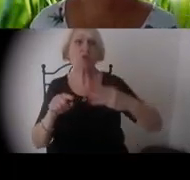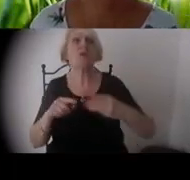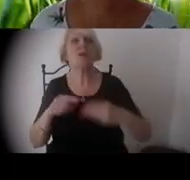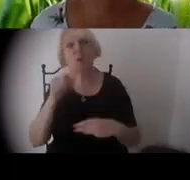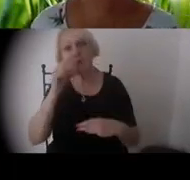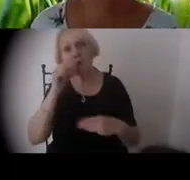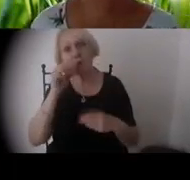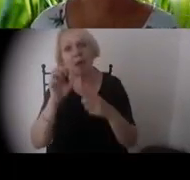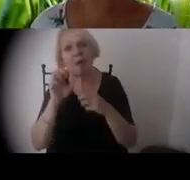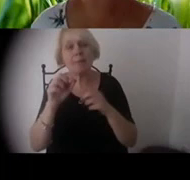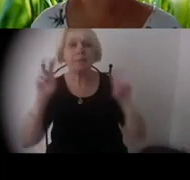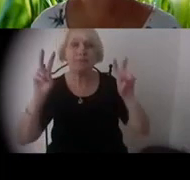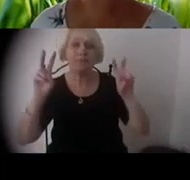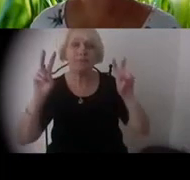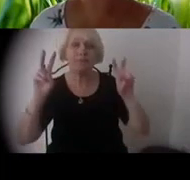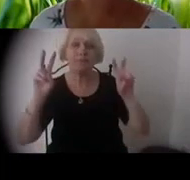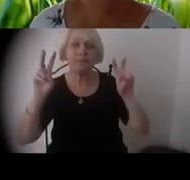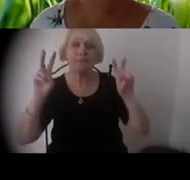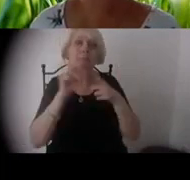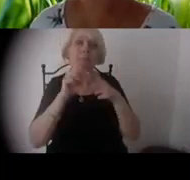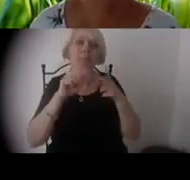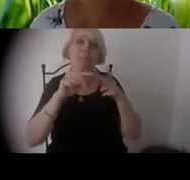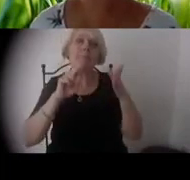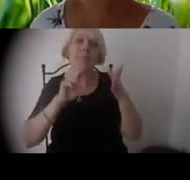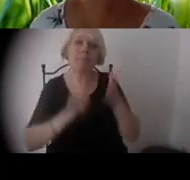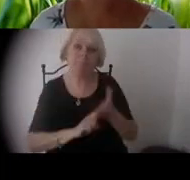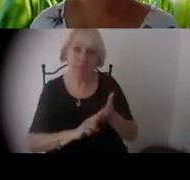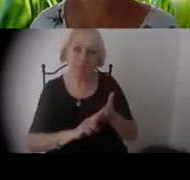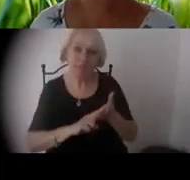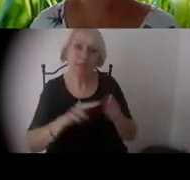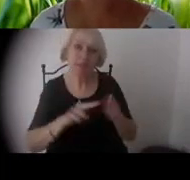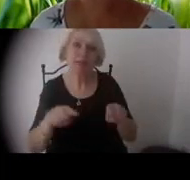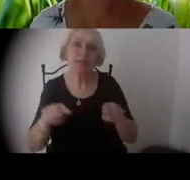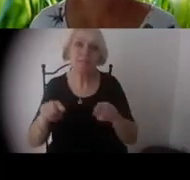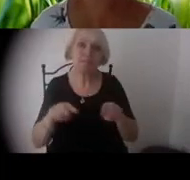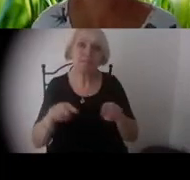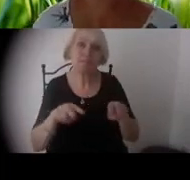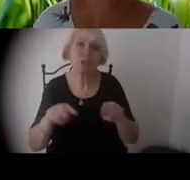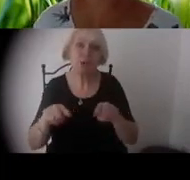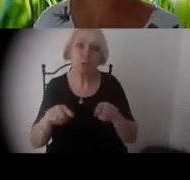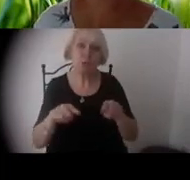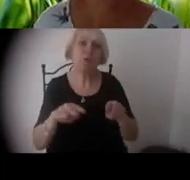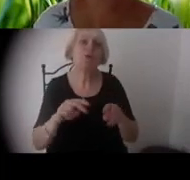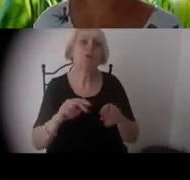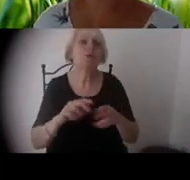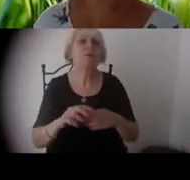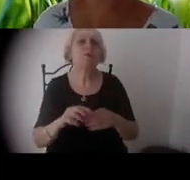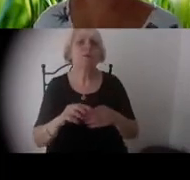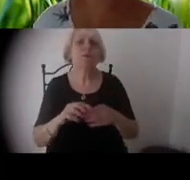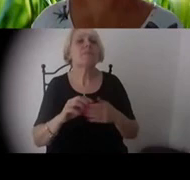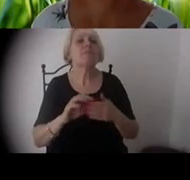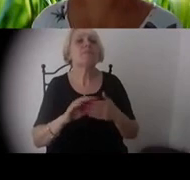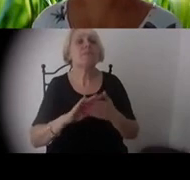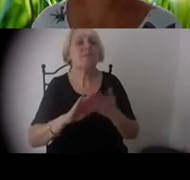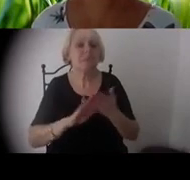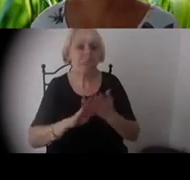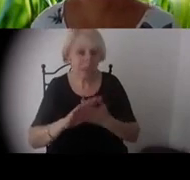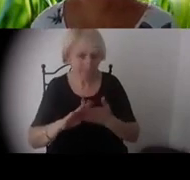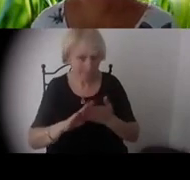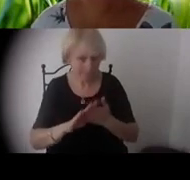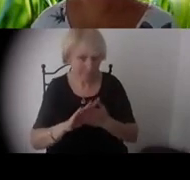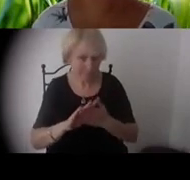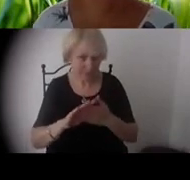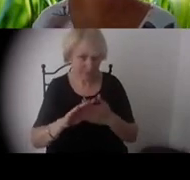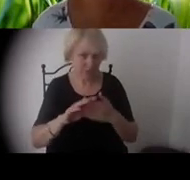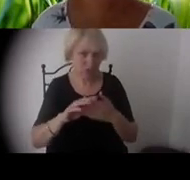pin the video. So if you press pin the video, then regardless of who's speaking, you will be able to actually